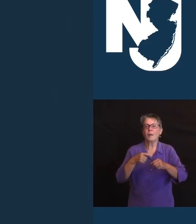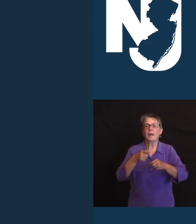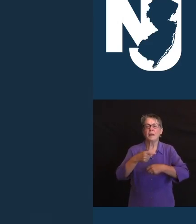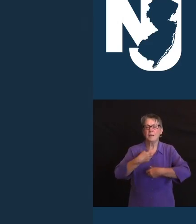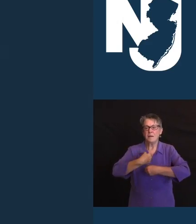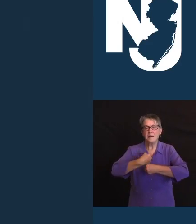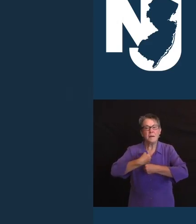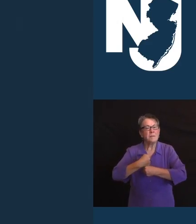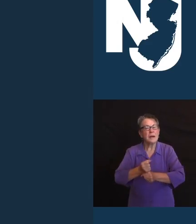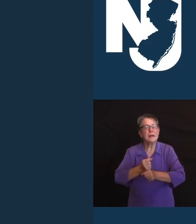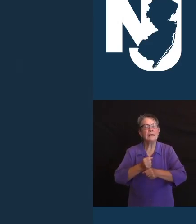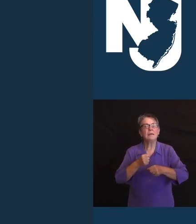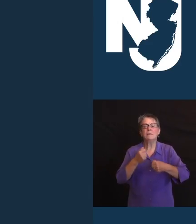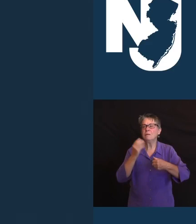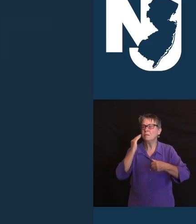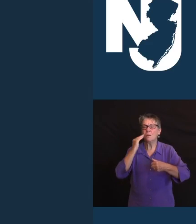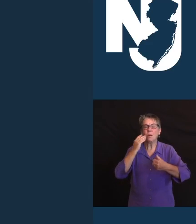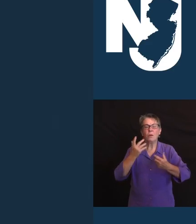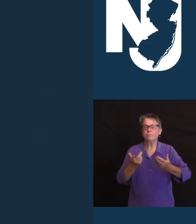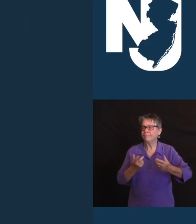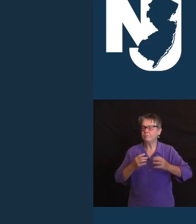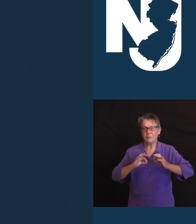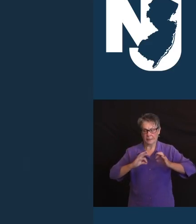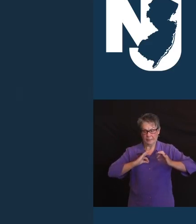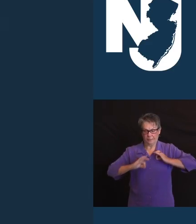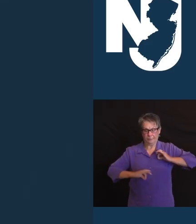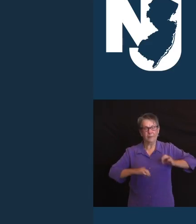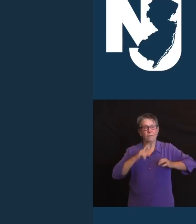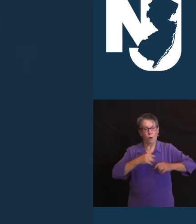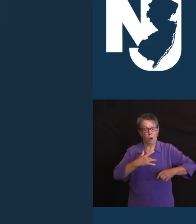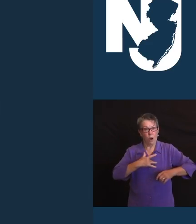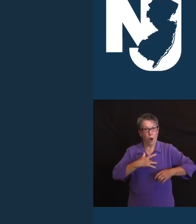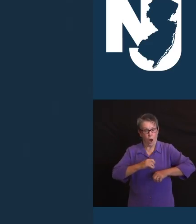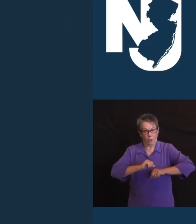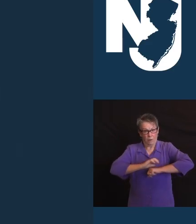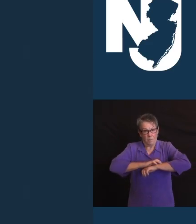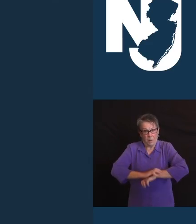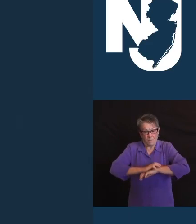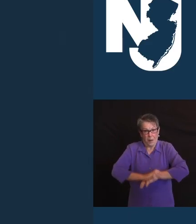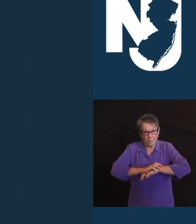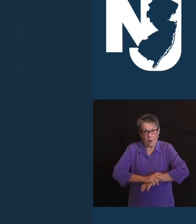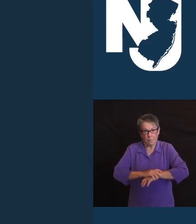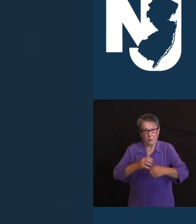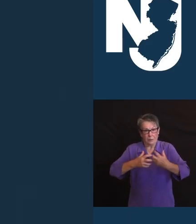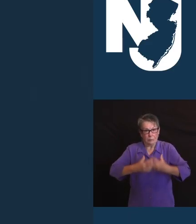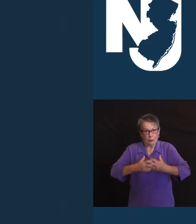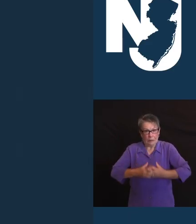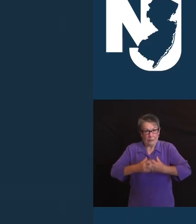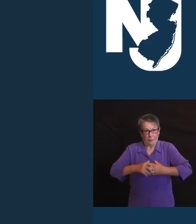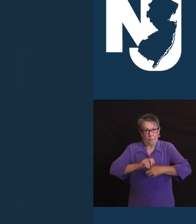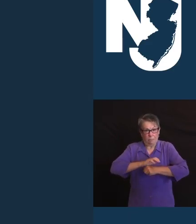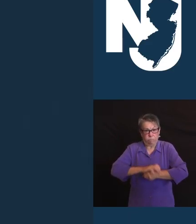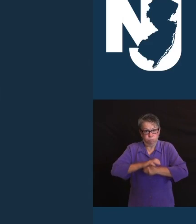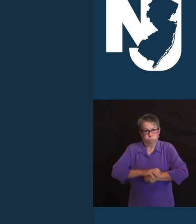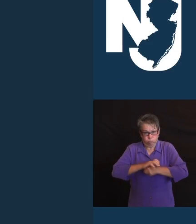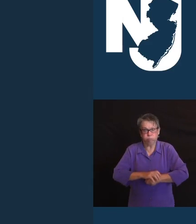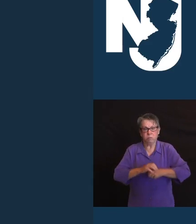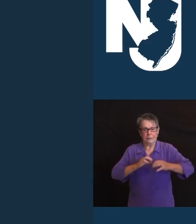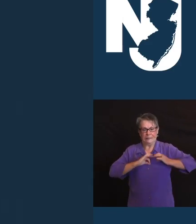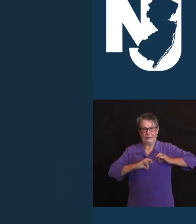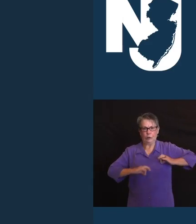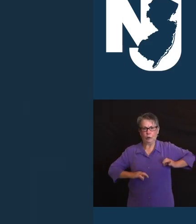and AED use. Team Life sprang from Jim's own 30-plus years of experience